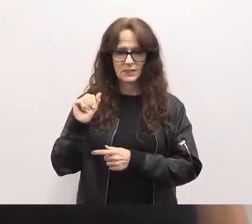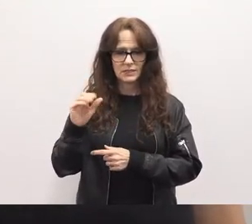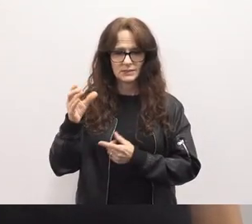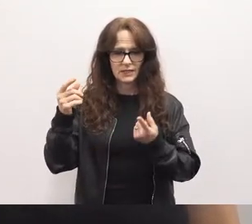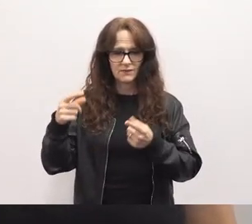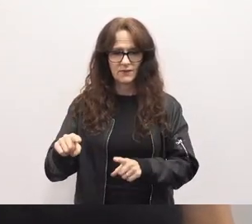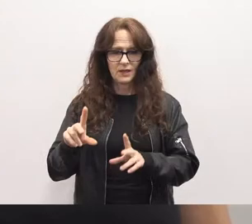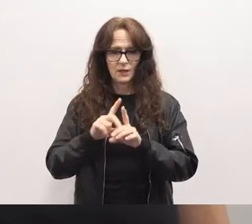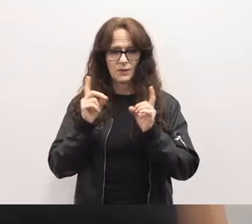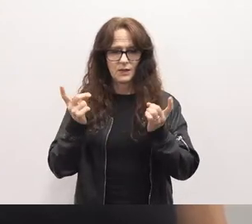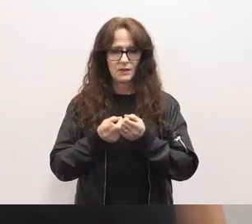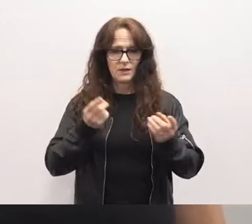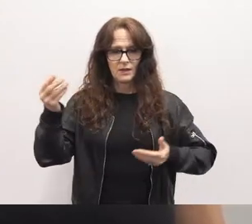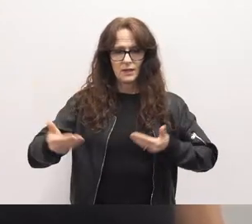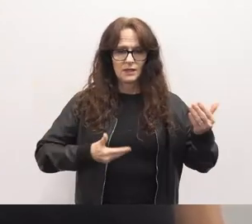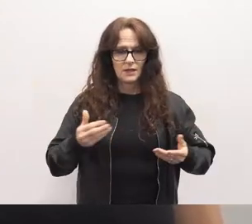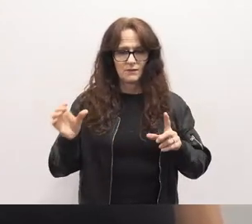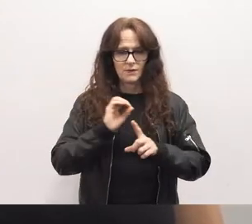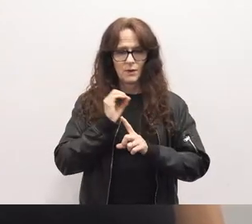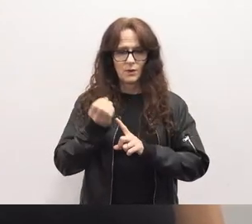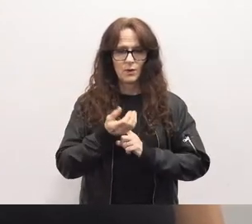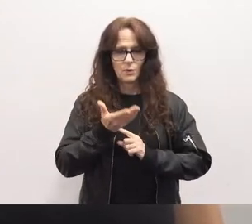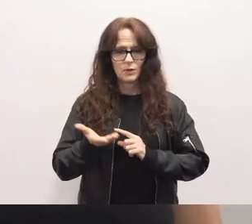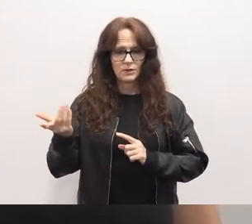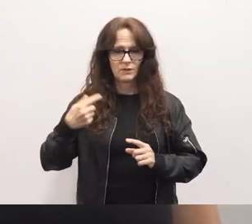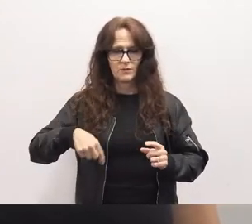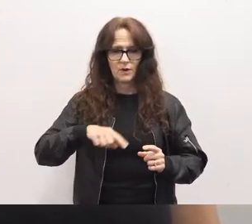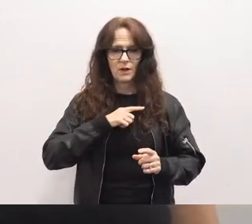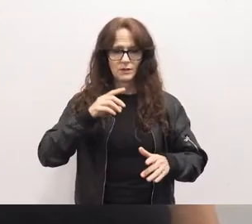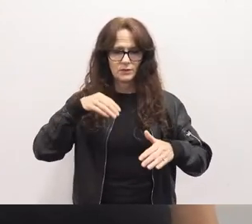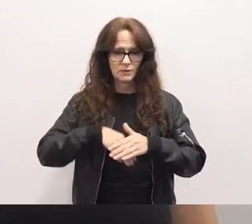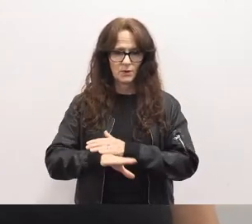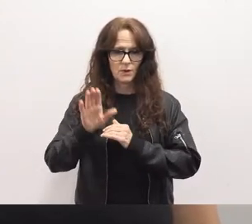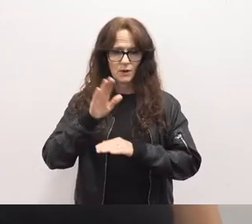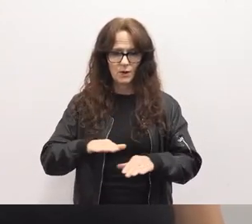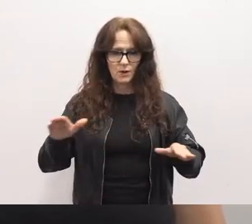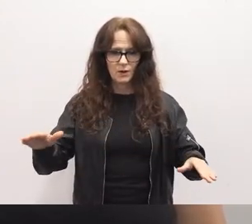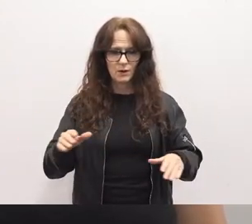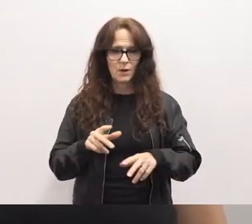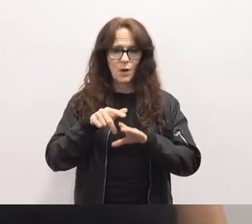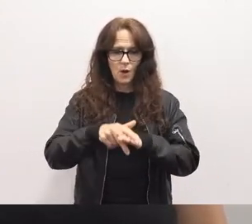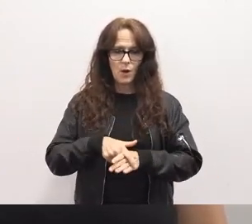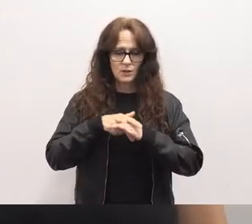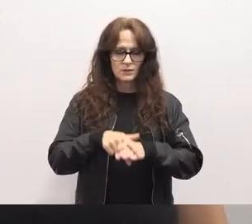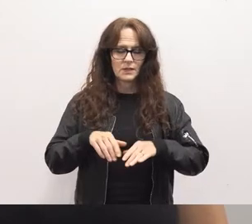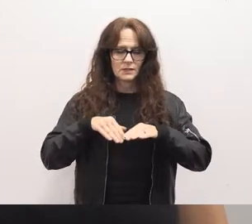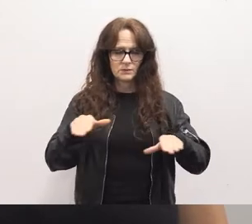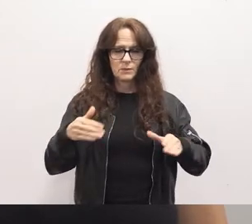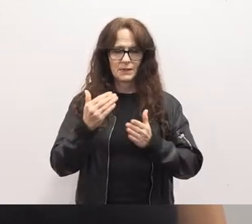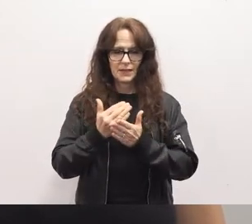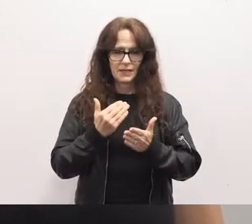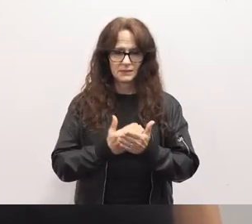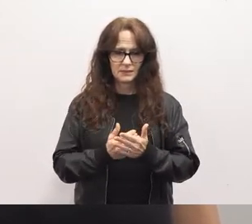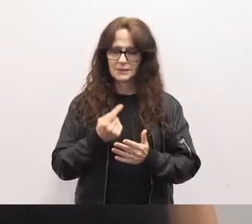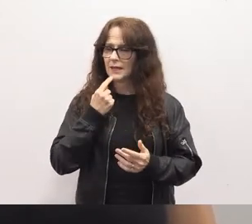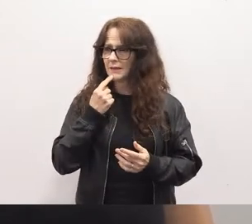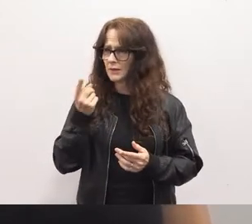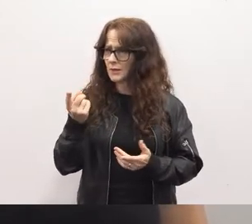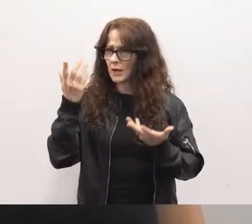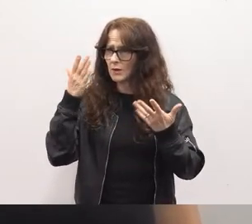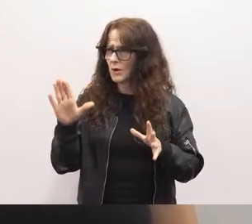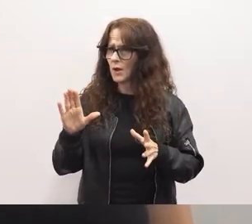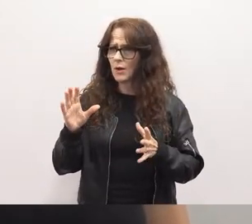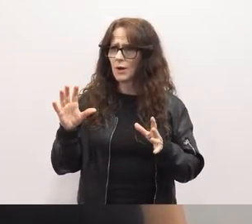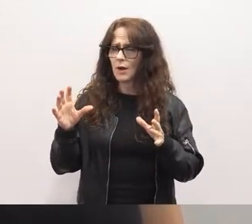the district invited different organizations as resources for us to enroll our children, like horse riding and swimming lesson. I mentioned to her, I don't know where